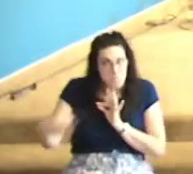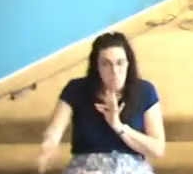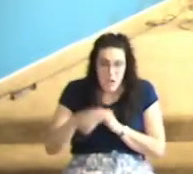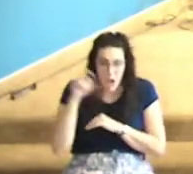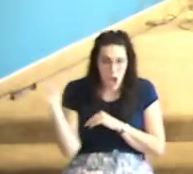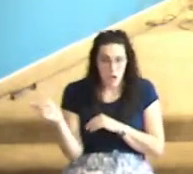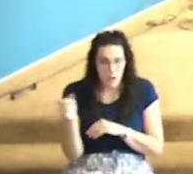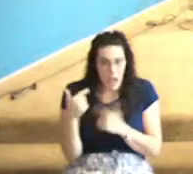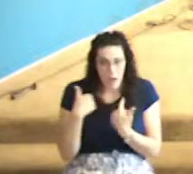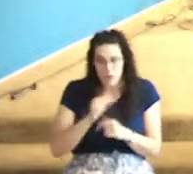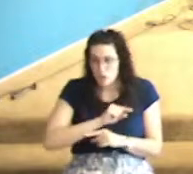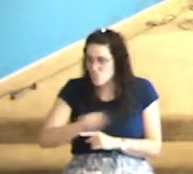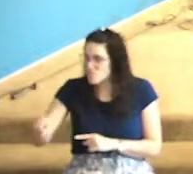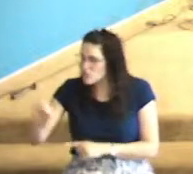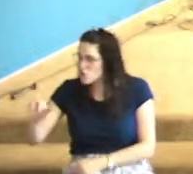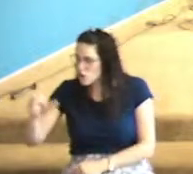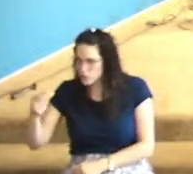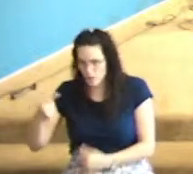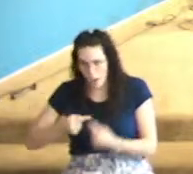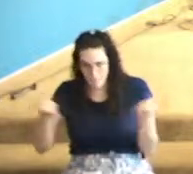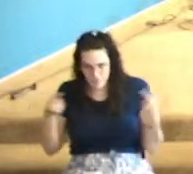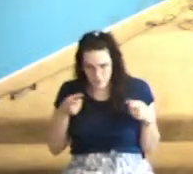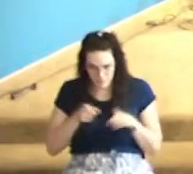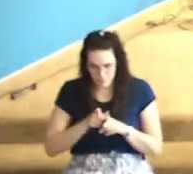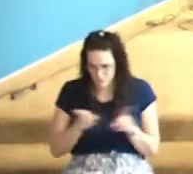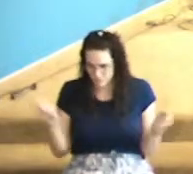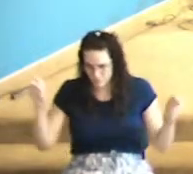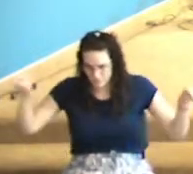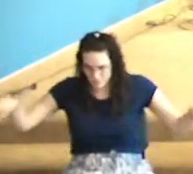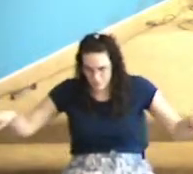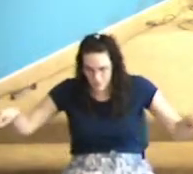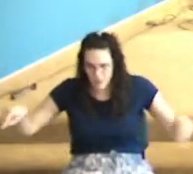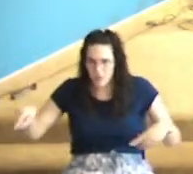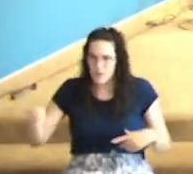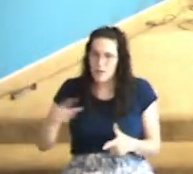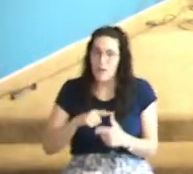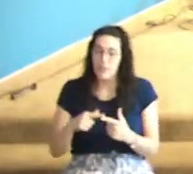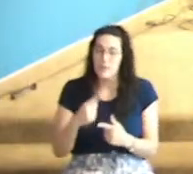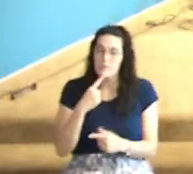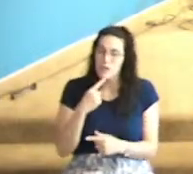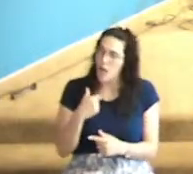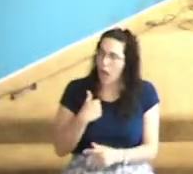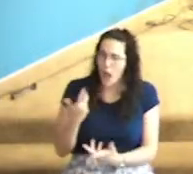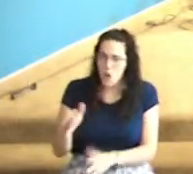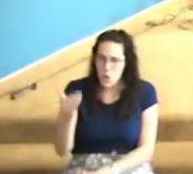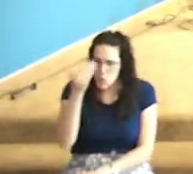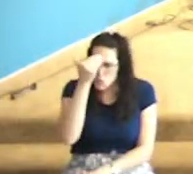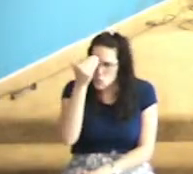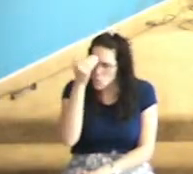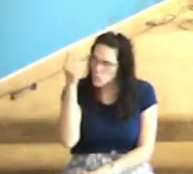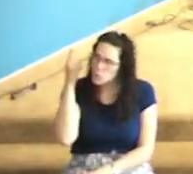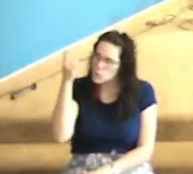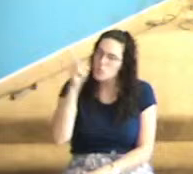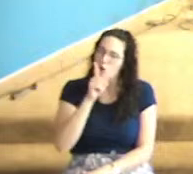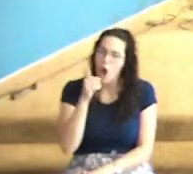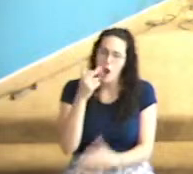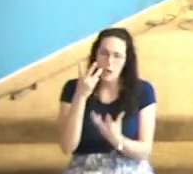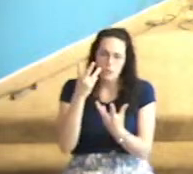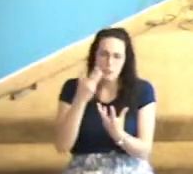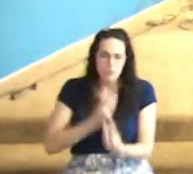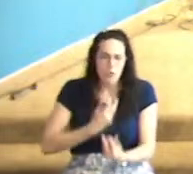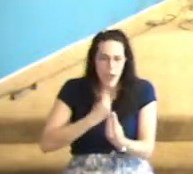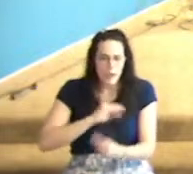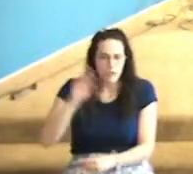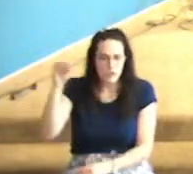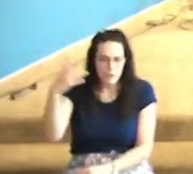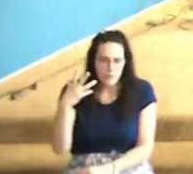by going to Tarshish. I went the opposite way. And then he says this. I knew that you are a gracious